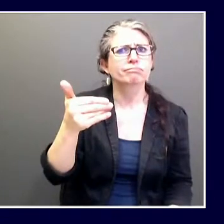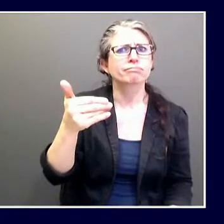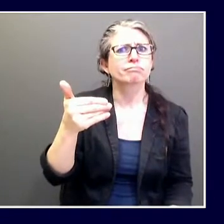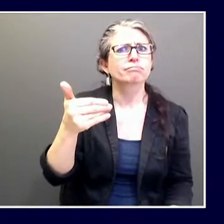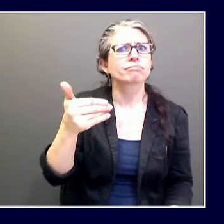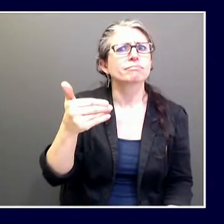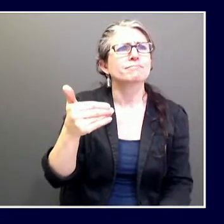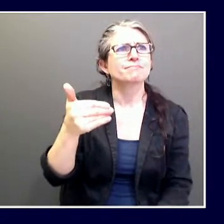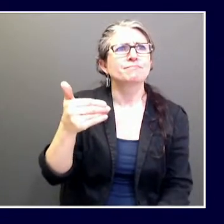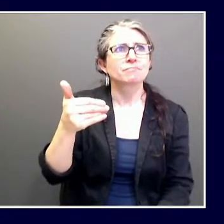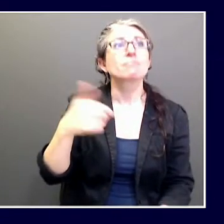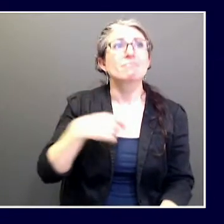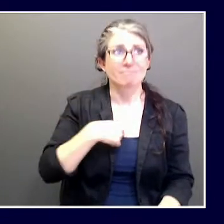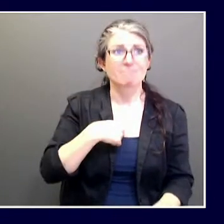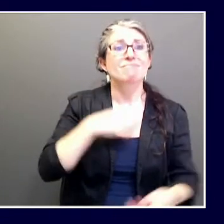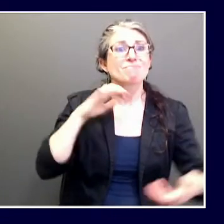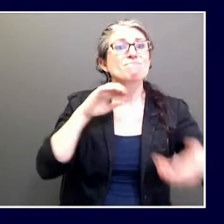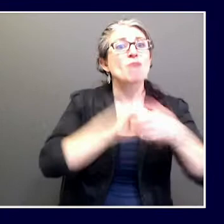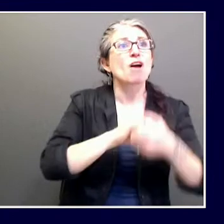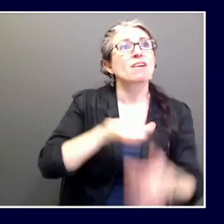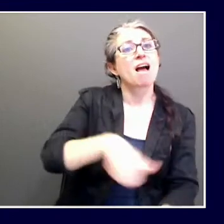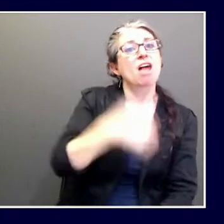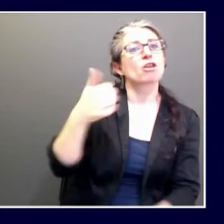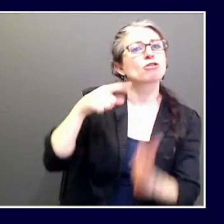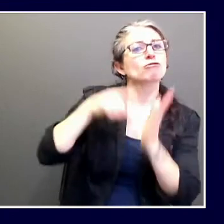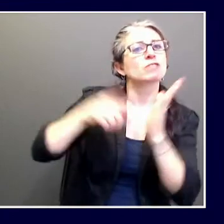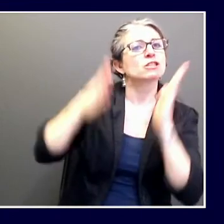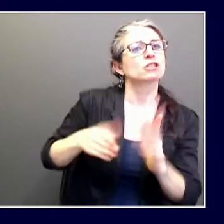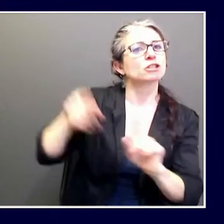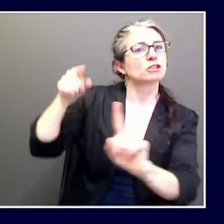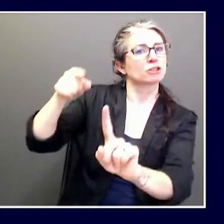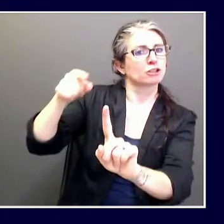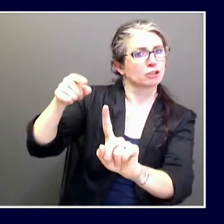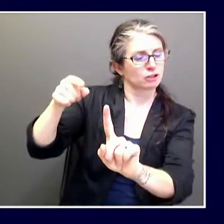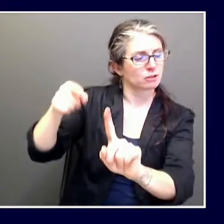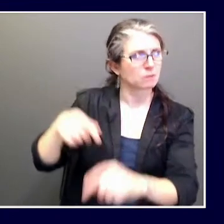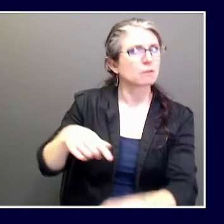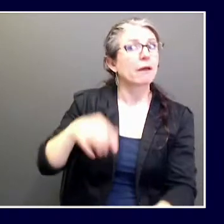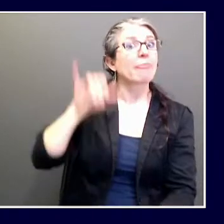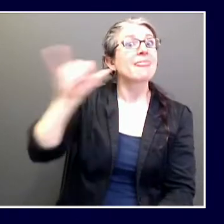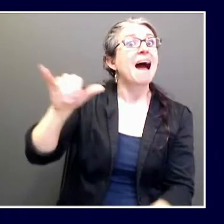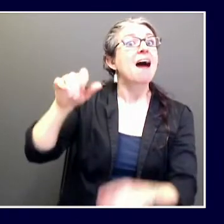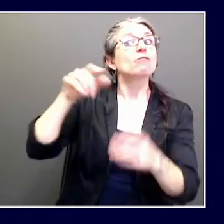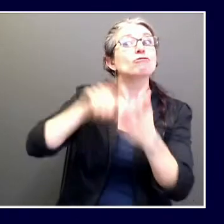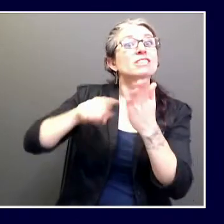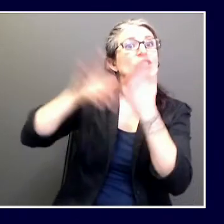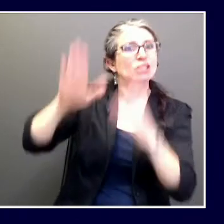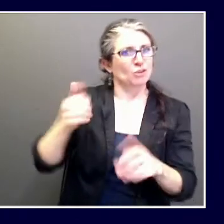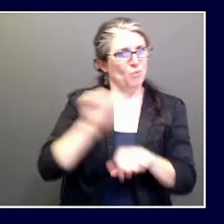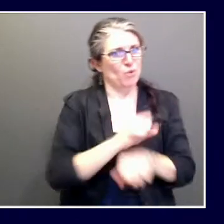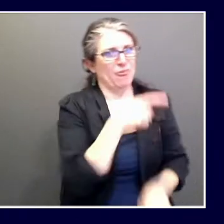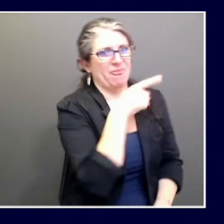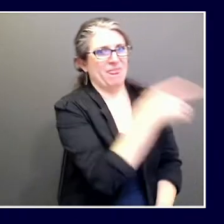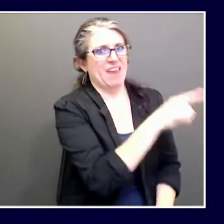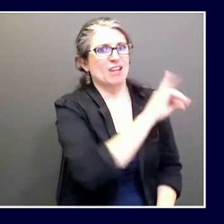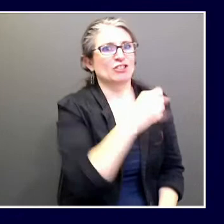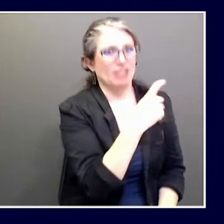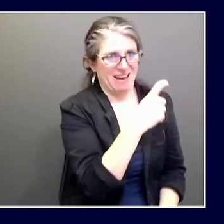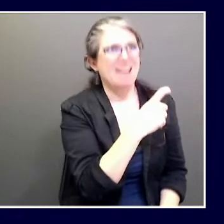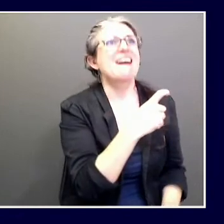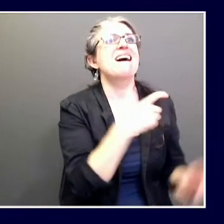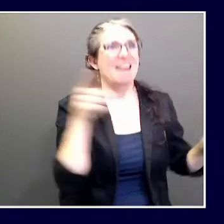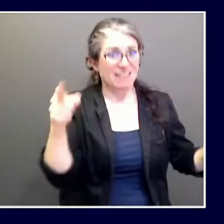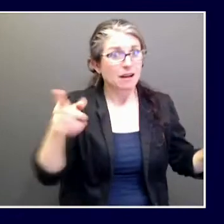researcher there. Joe Lawler has written about this, who has a specialty. He's a Mainer who's trained elsewhere, but came back